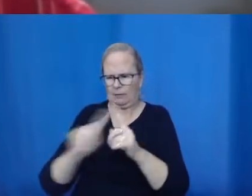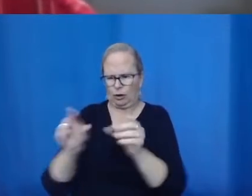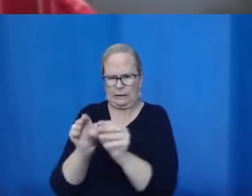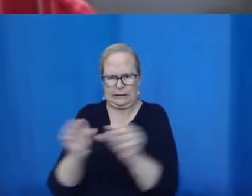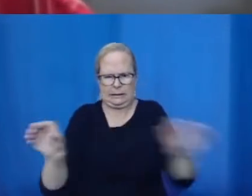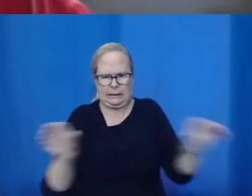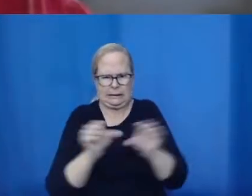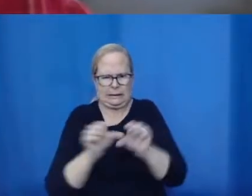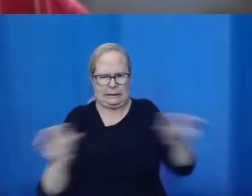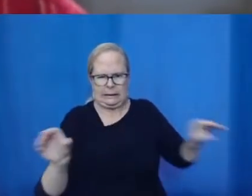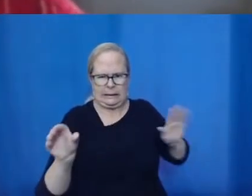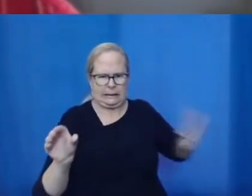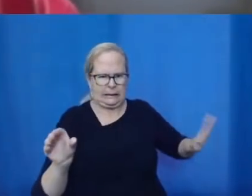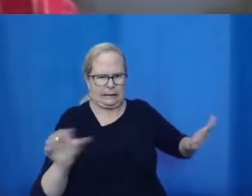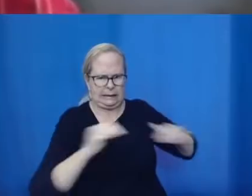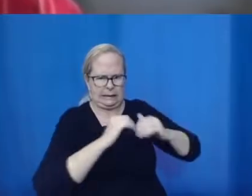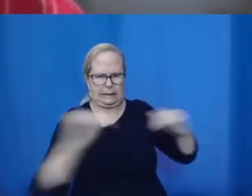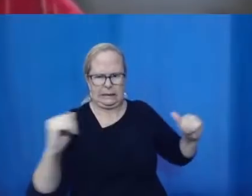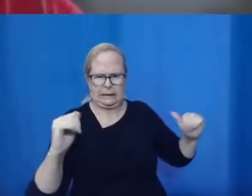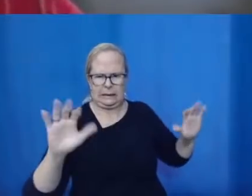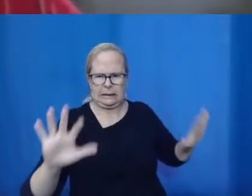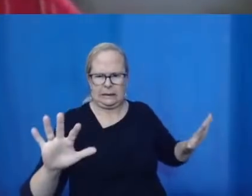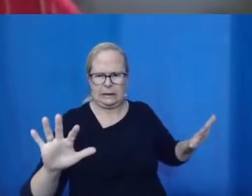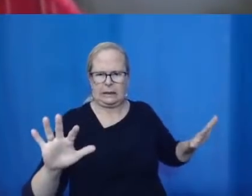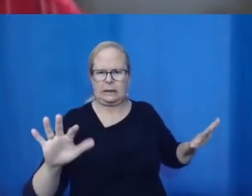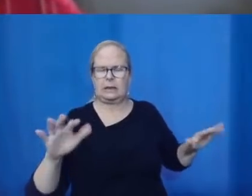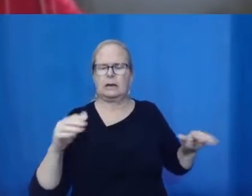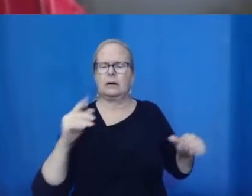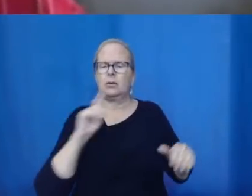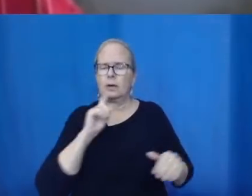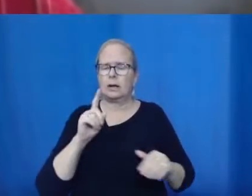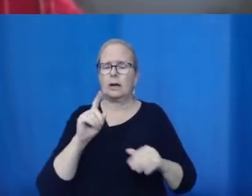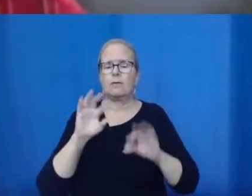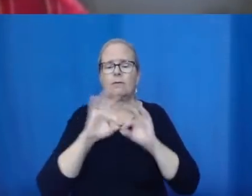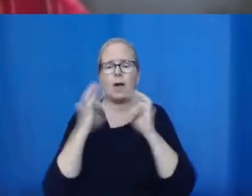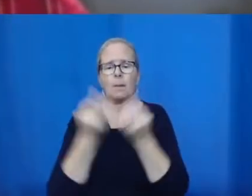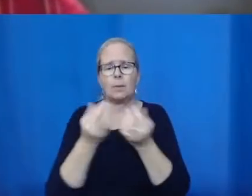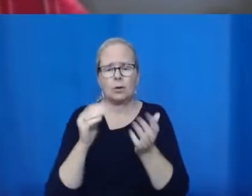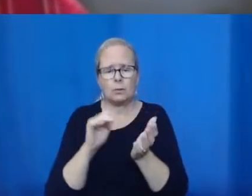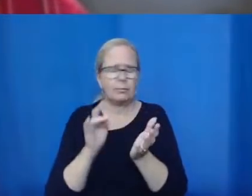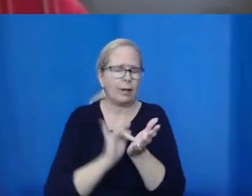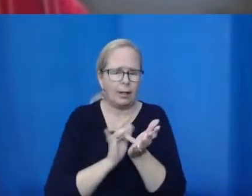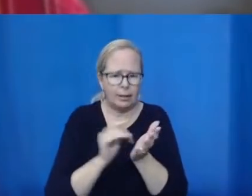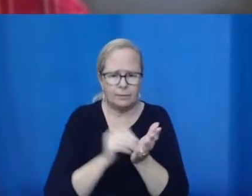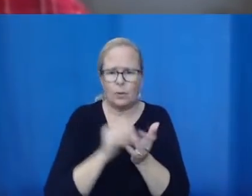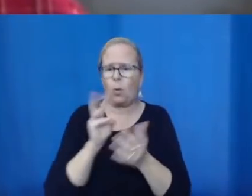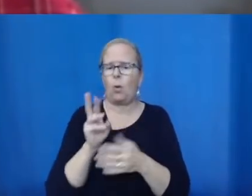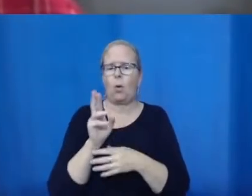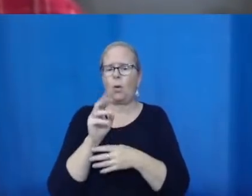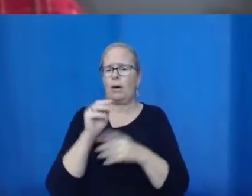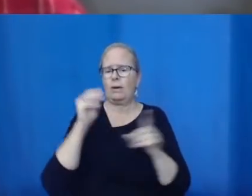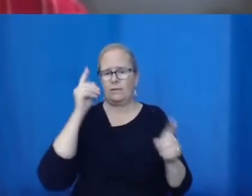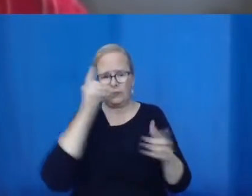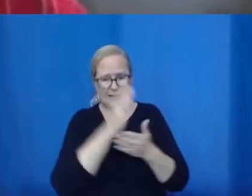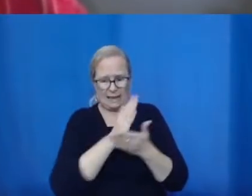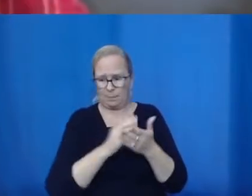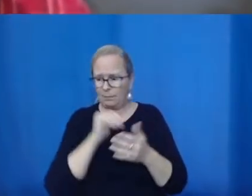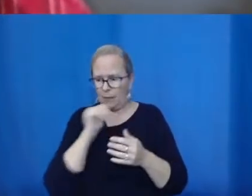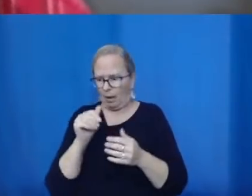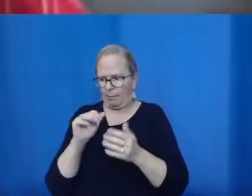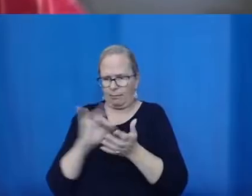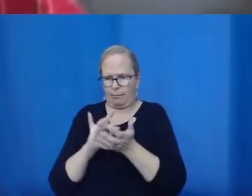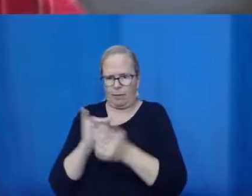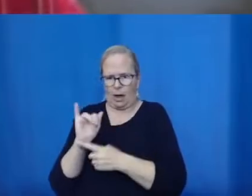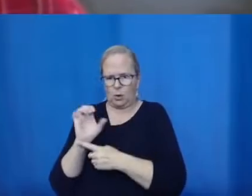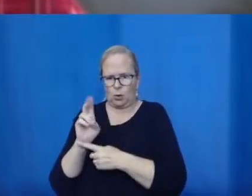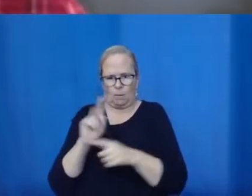Yeah, I've learned a lot from her, from Paul Parks, and I wanted to share some